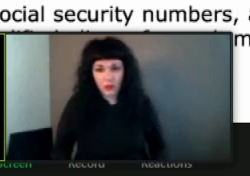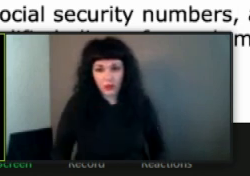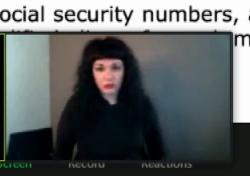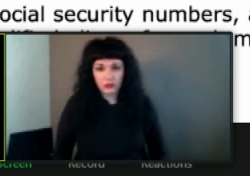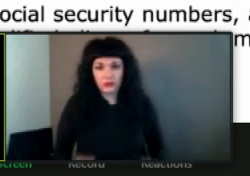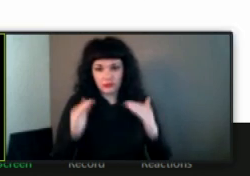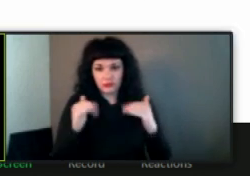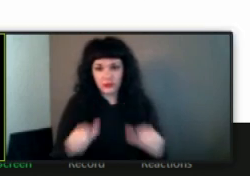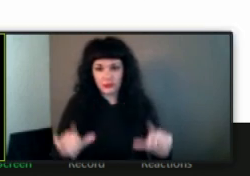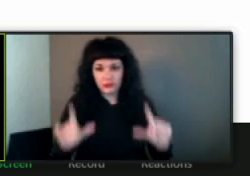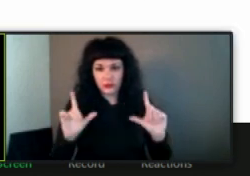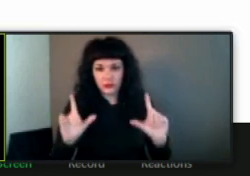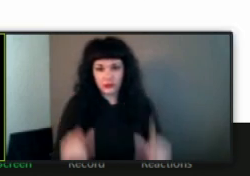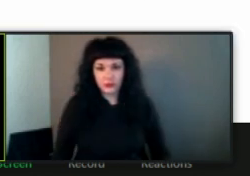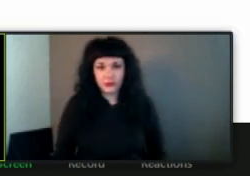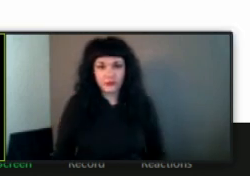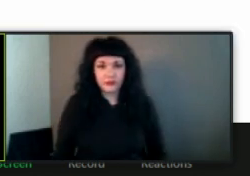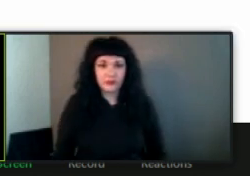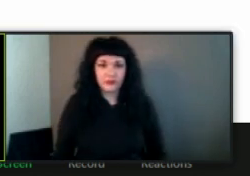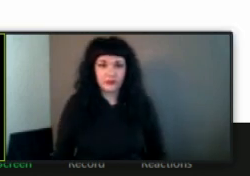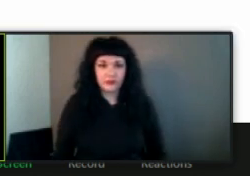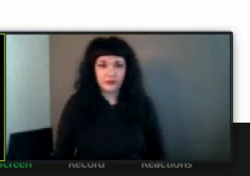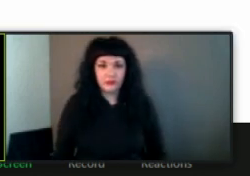Next slide.